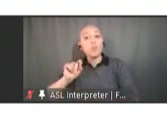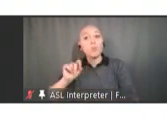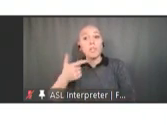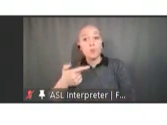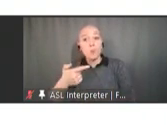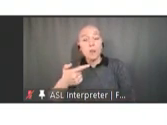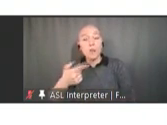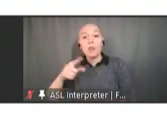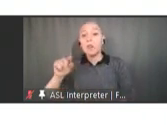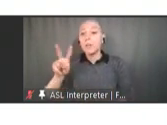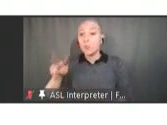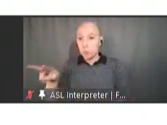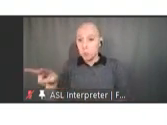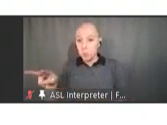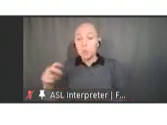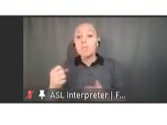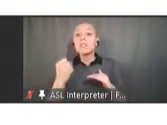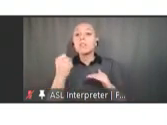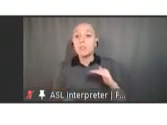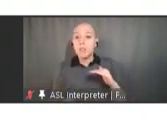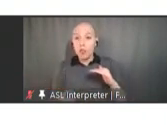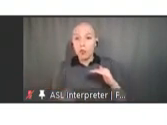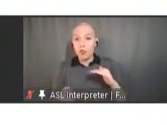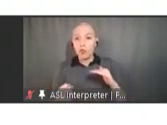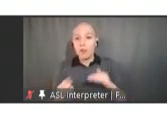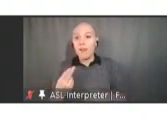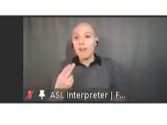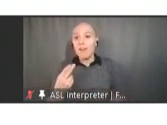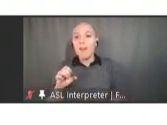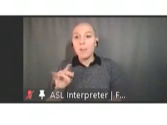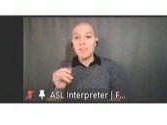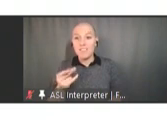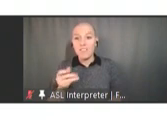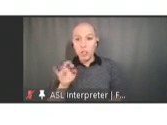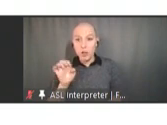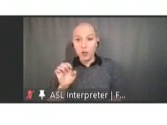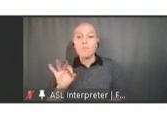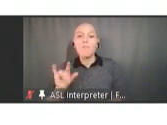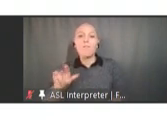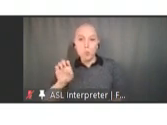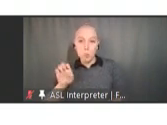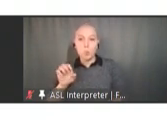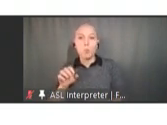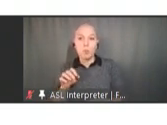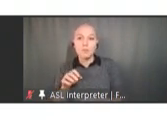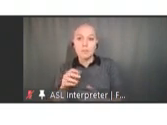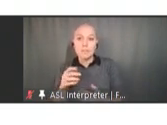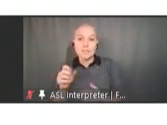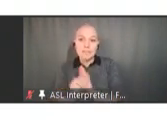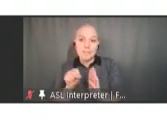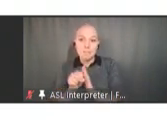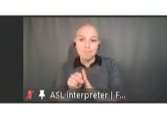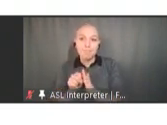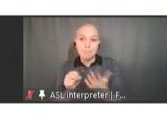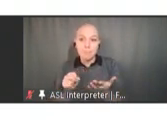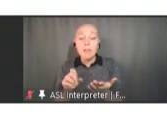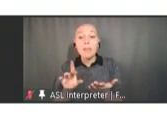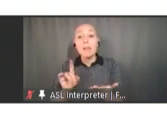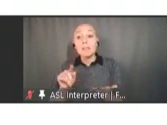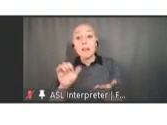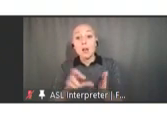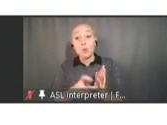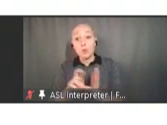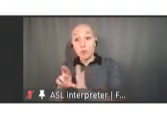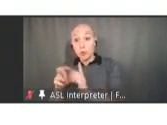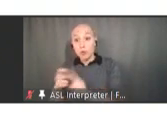2021-2022 Southern Hemisphere influenza season. The data review resulted in the committee recommending changes